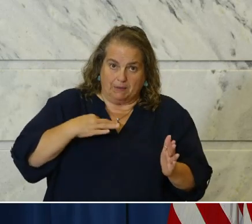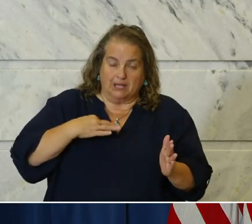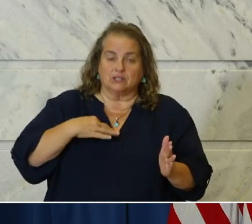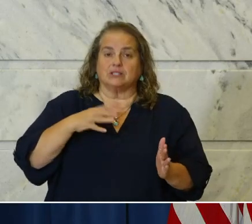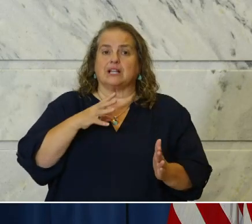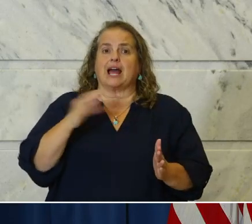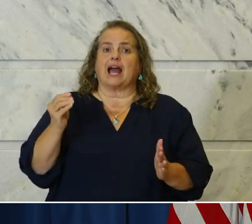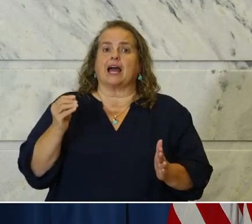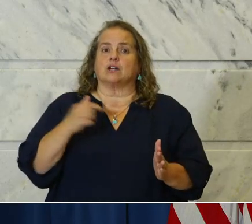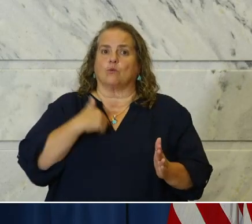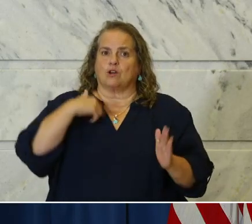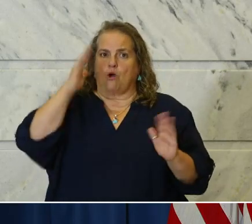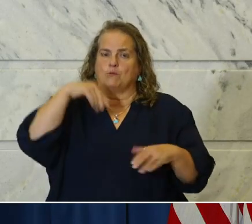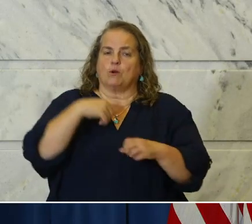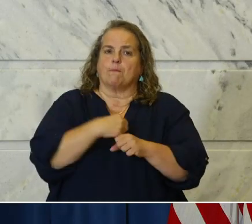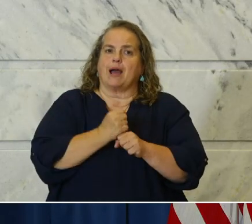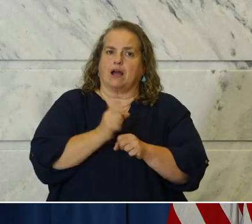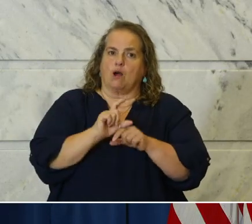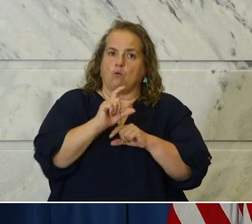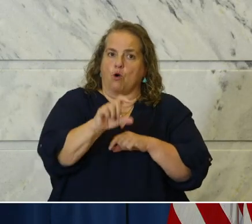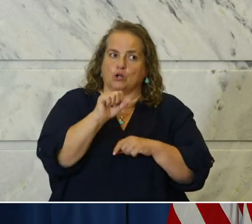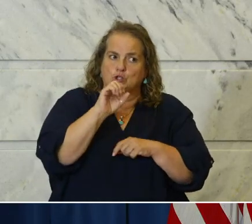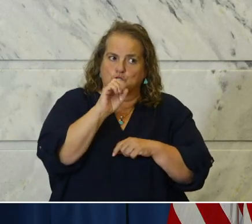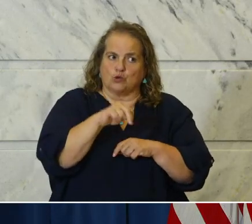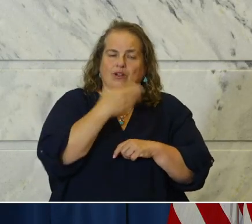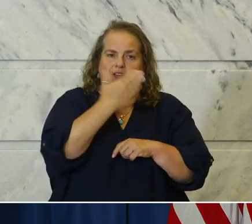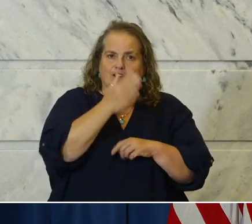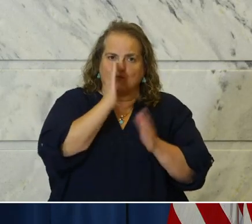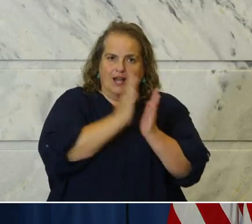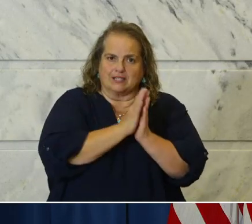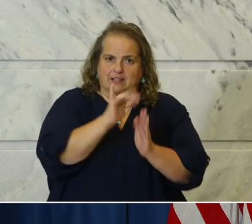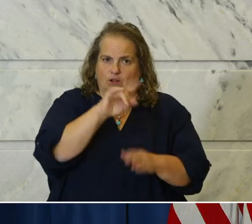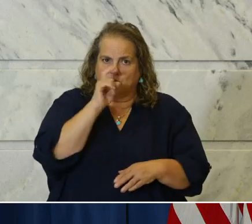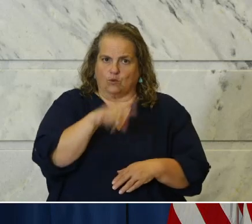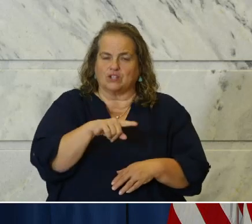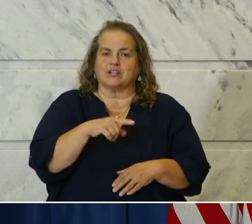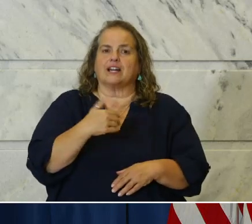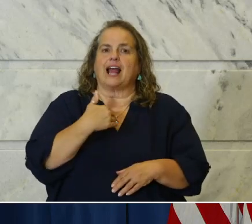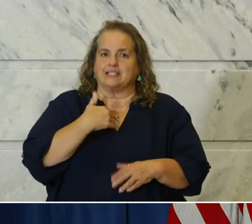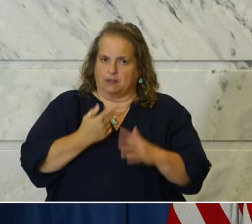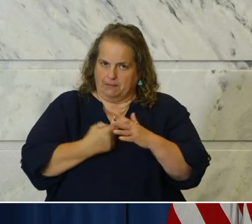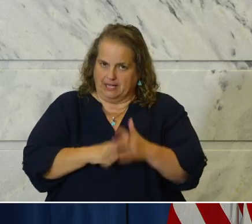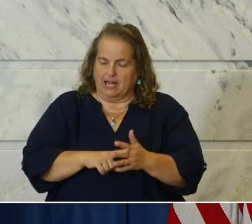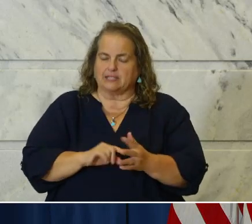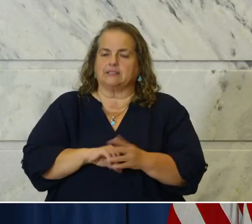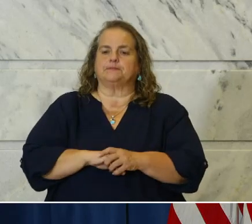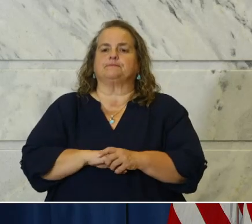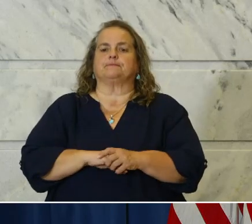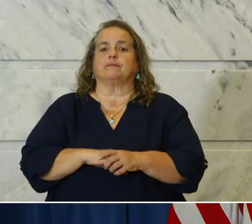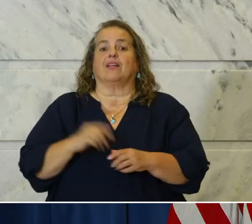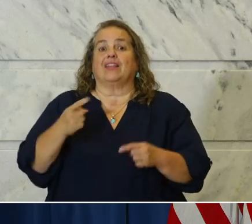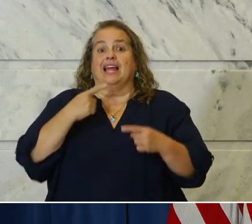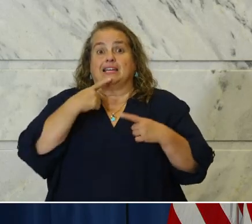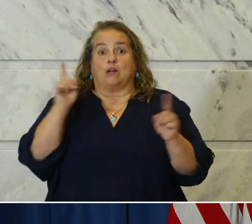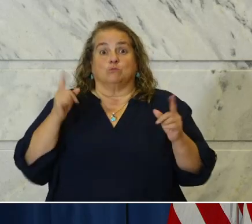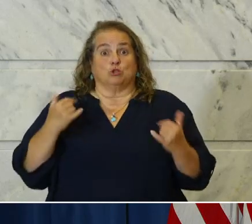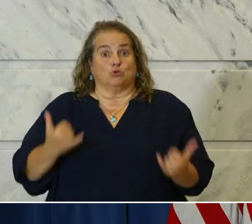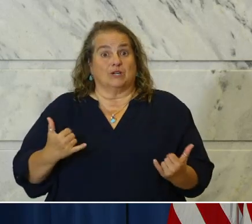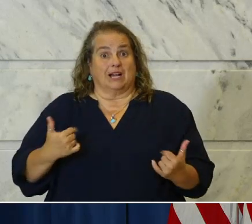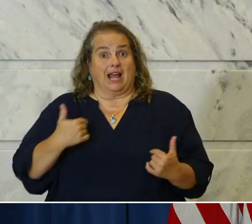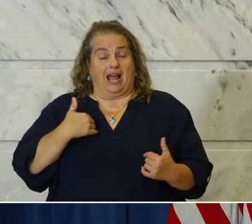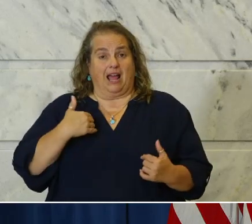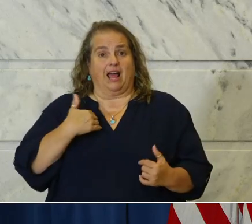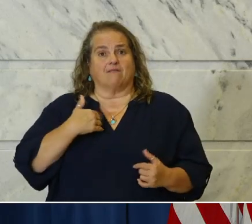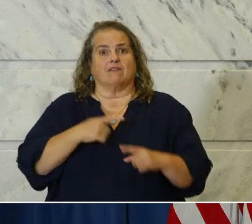and we hope to be making awards soon. Thank you for asking that question. It actually has begun. The announcement today has